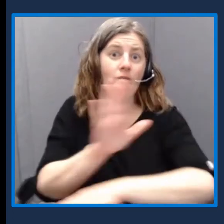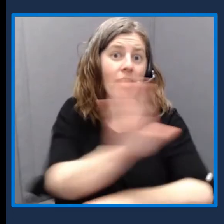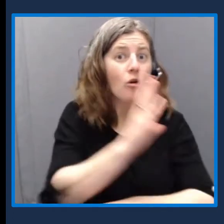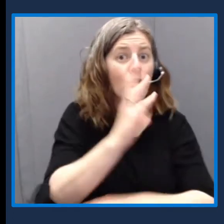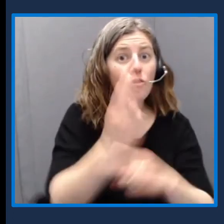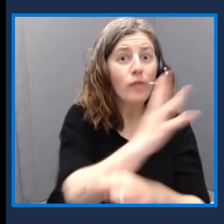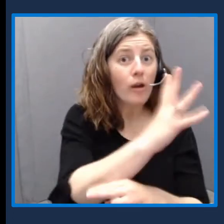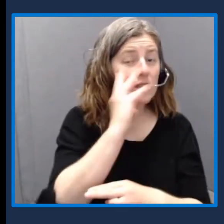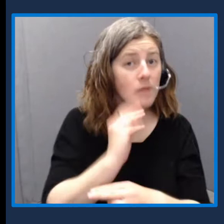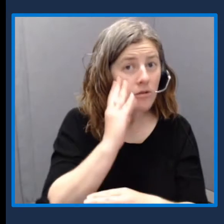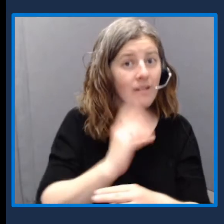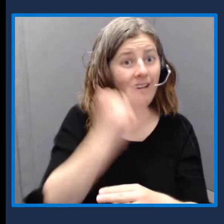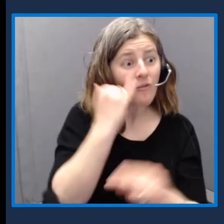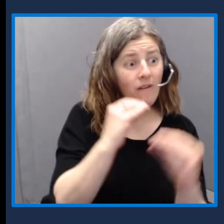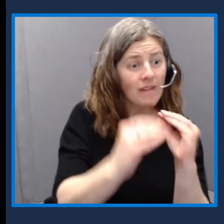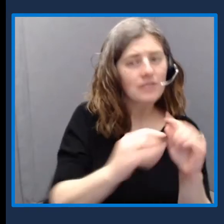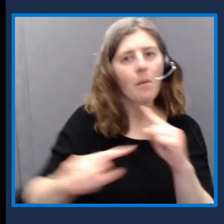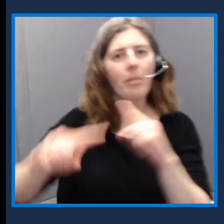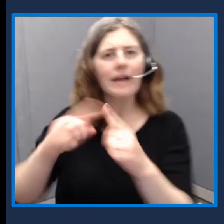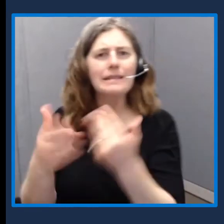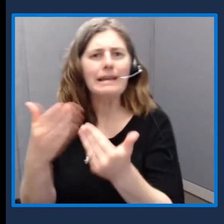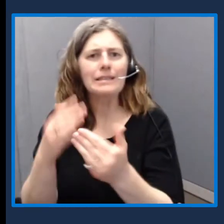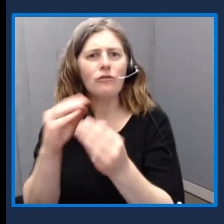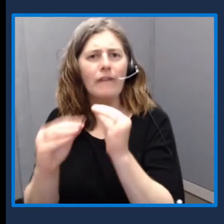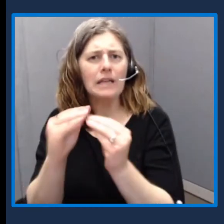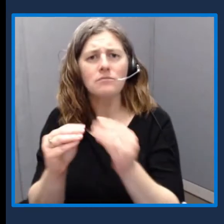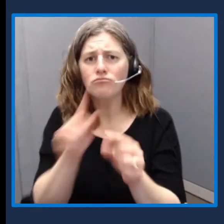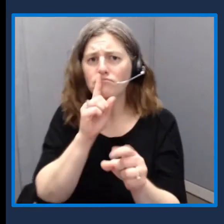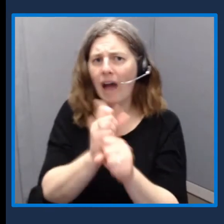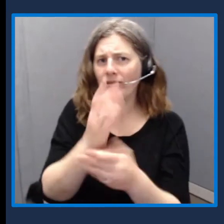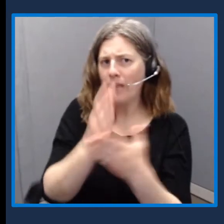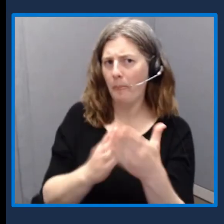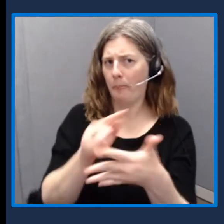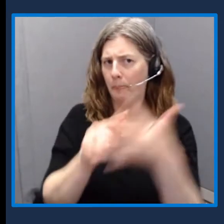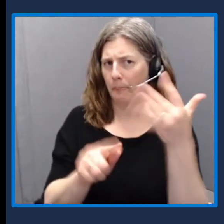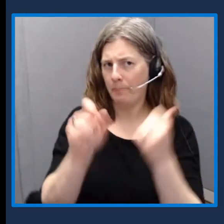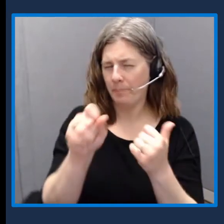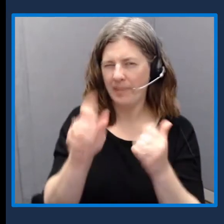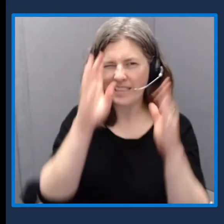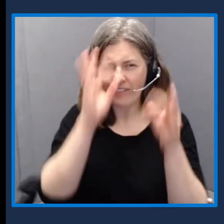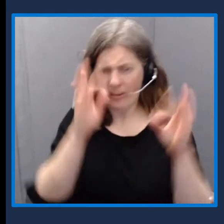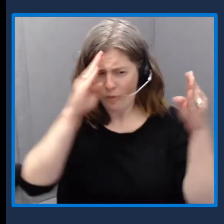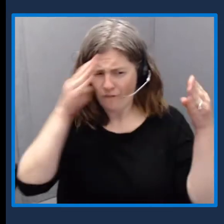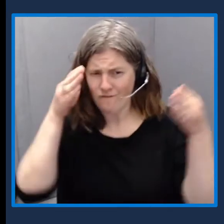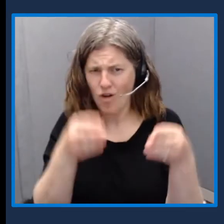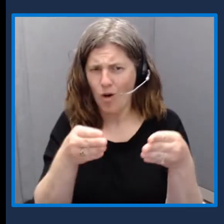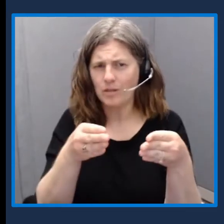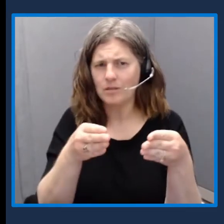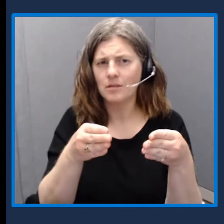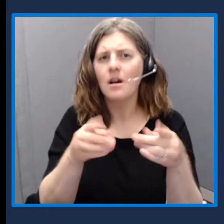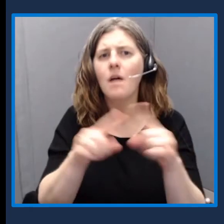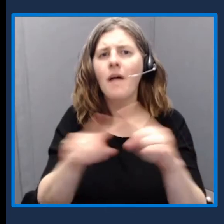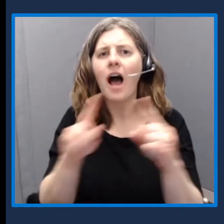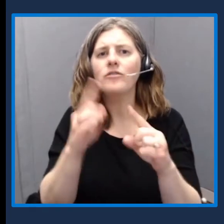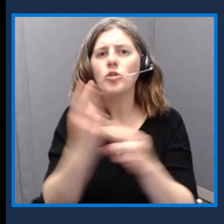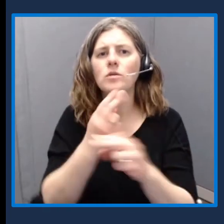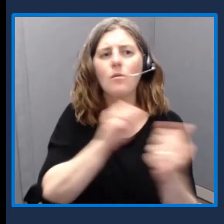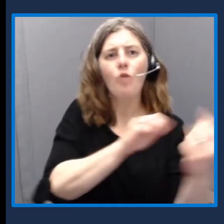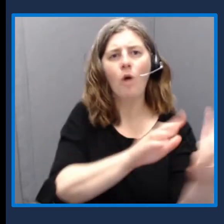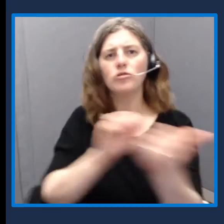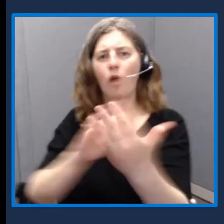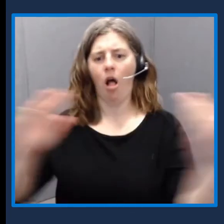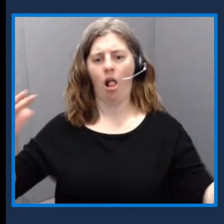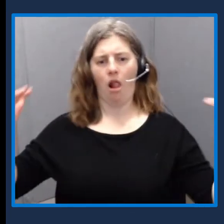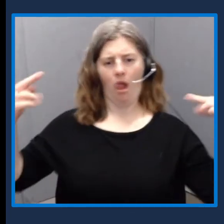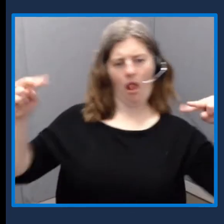fix them and not be so hard to fix. And there are some of those. So we definitely do that. Of course, we need to kind of take a blended approach here because there's other